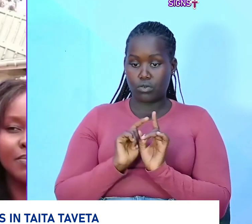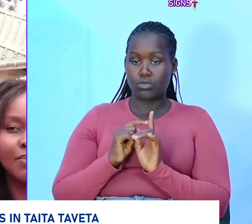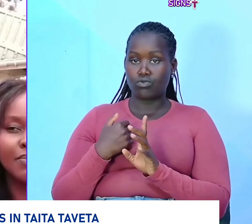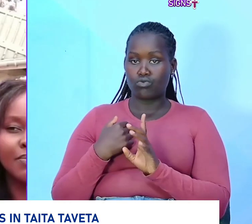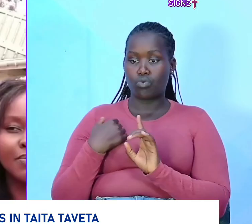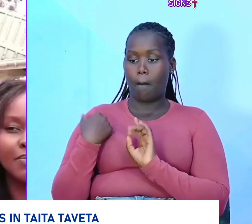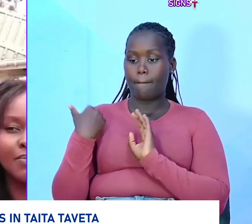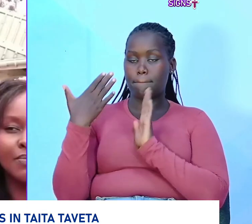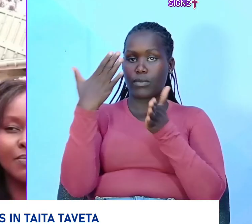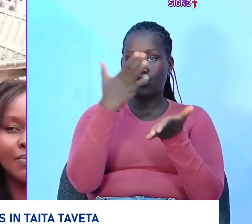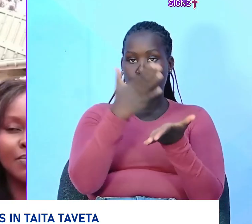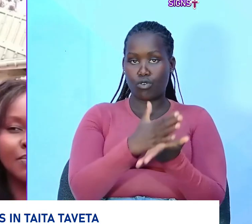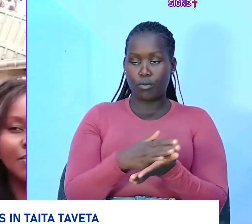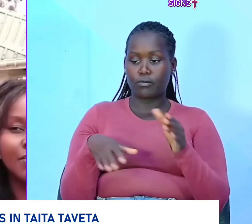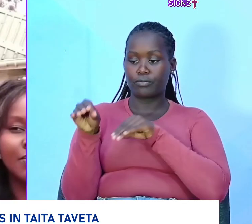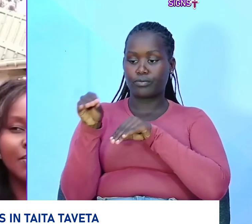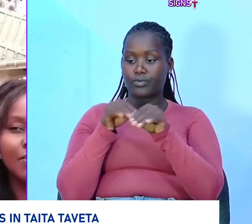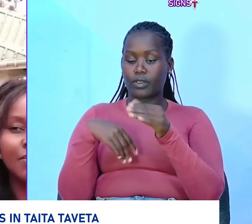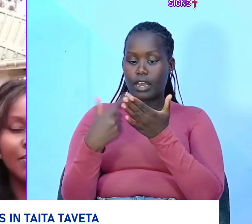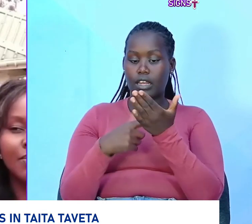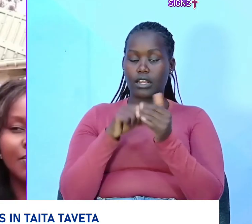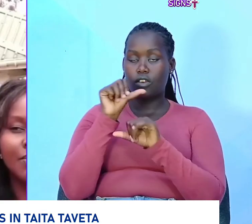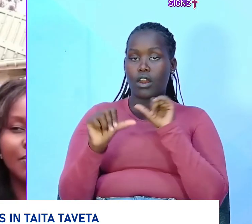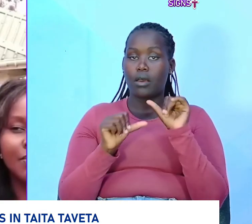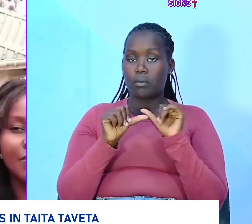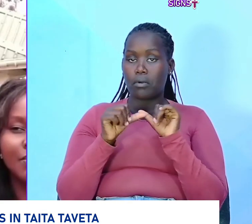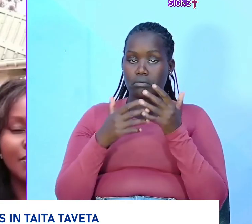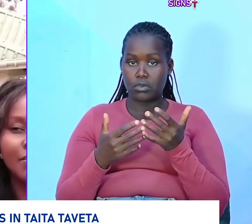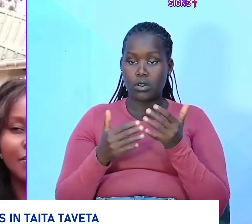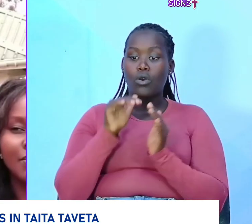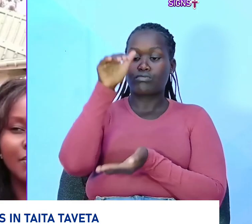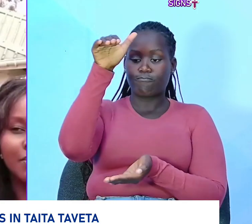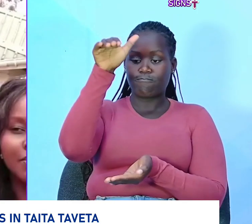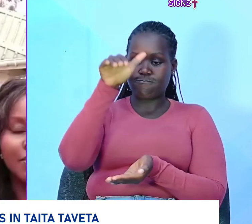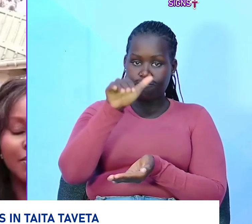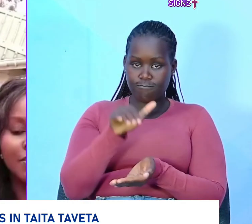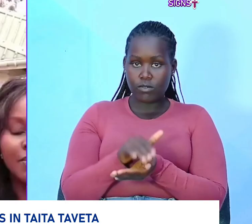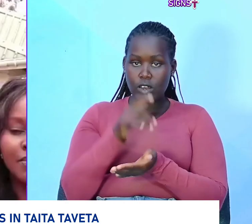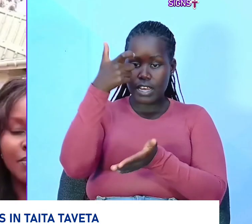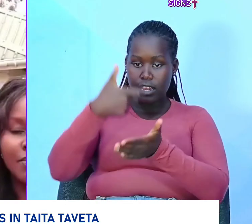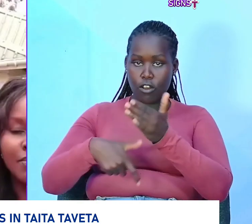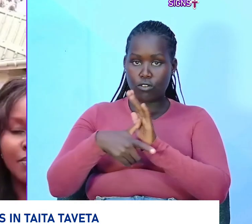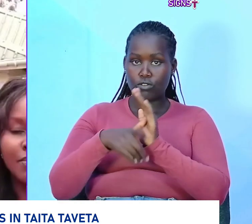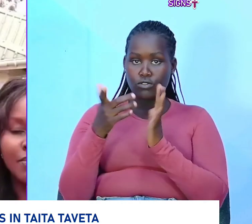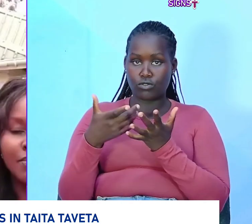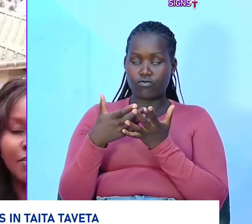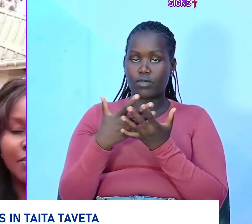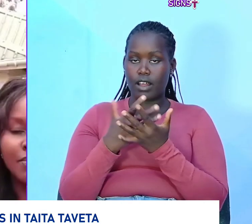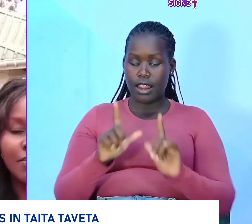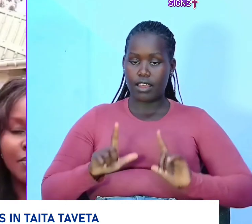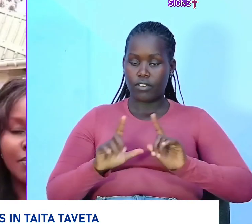ufisadi, masuala ya kuweza kupunguza gharama ya deni la Kenya.